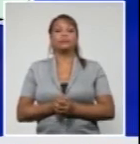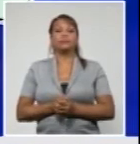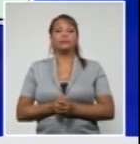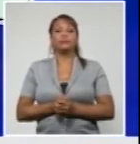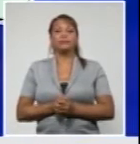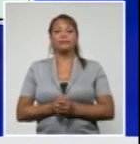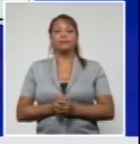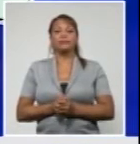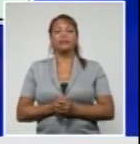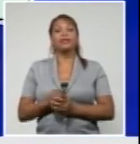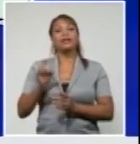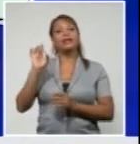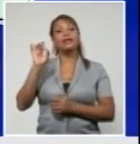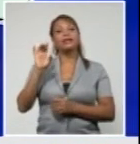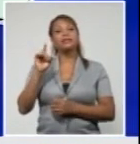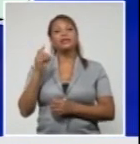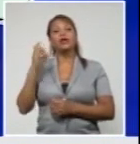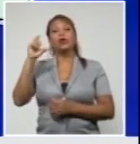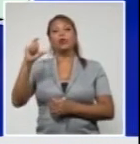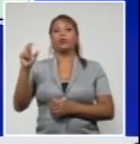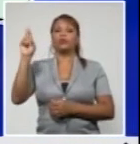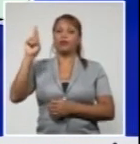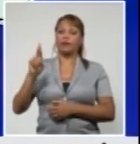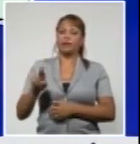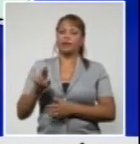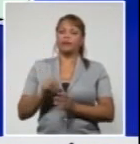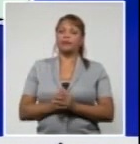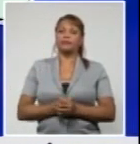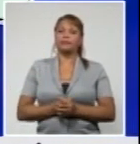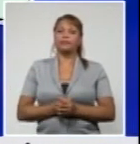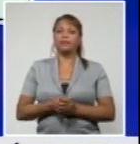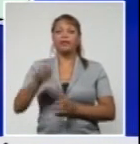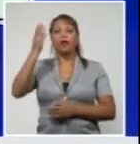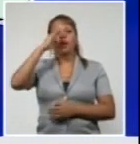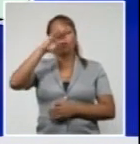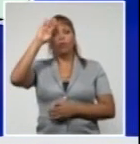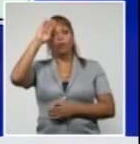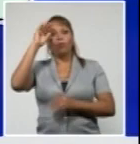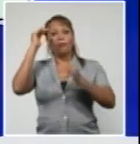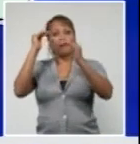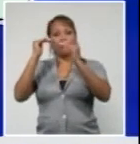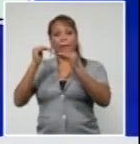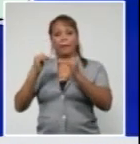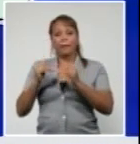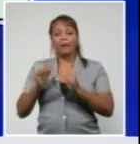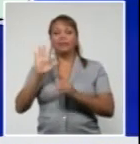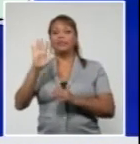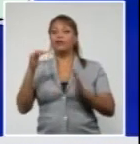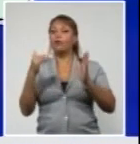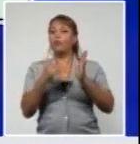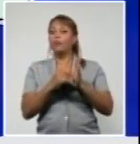Meanwhile, Cuba occupies 21st place on this list. This is the